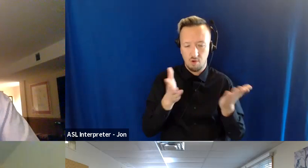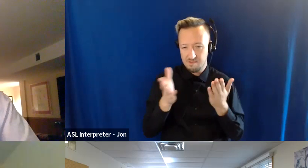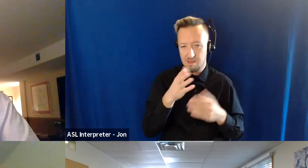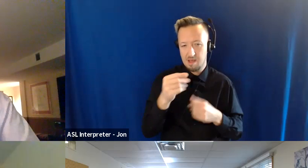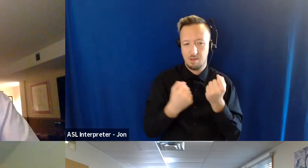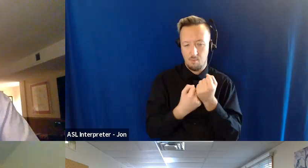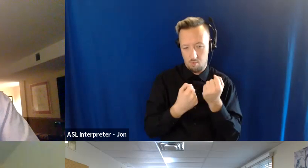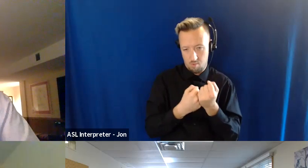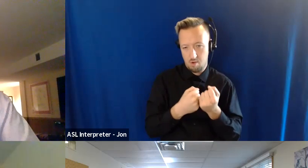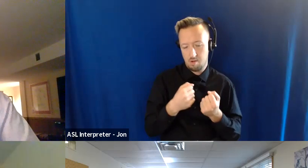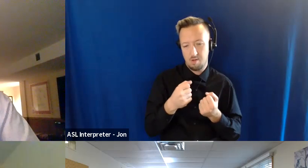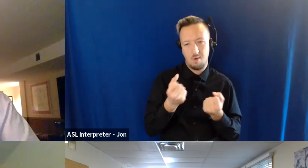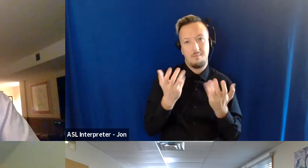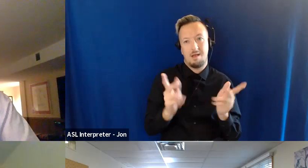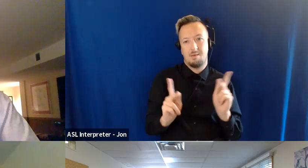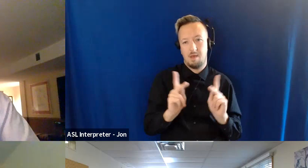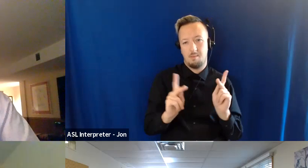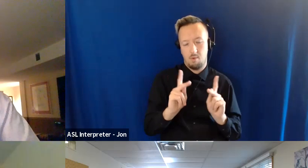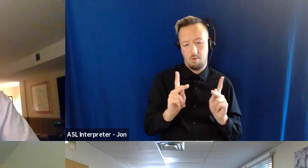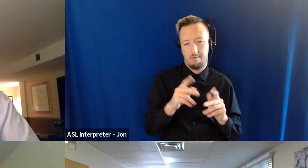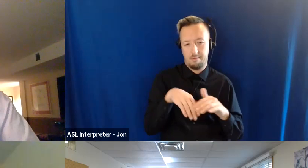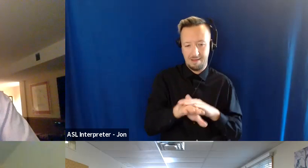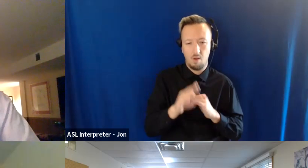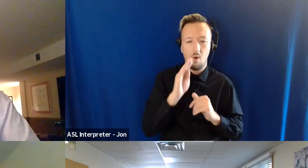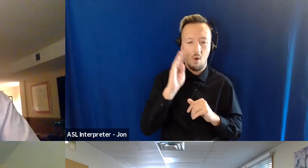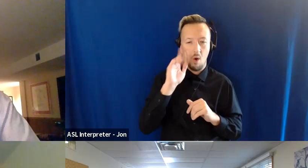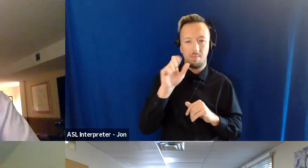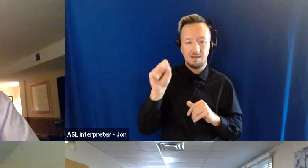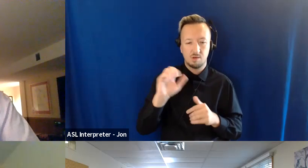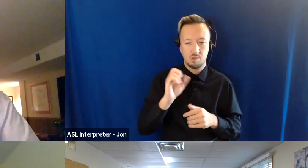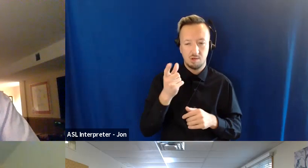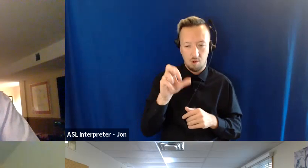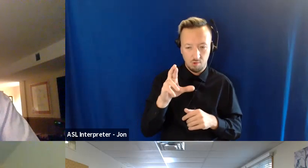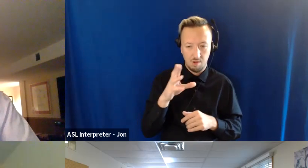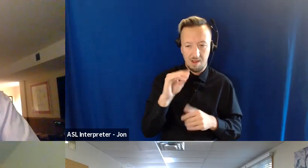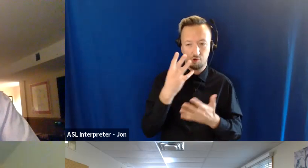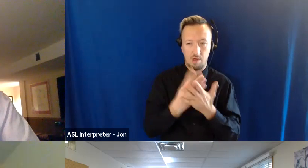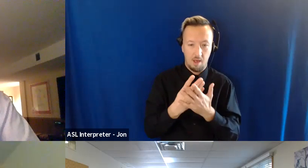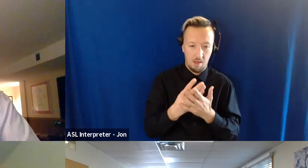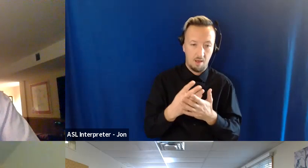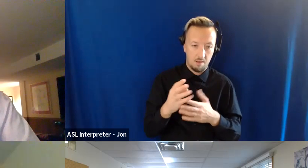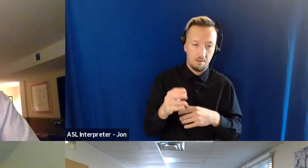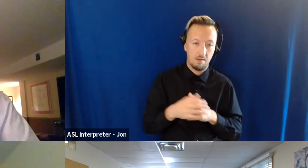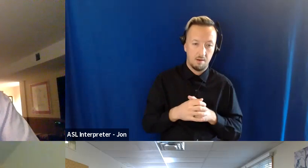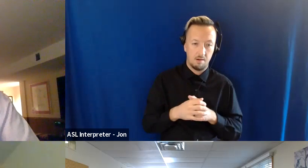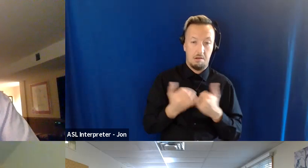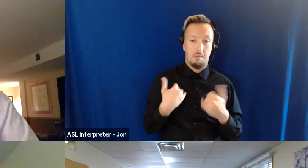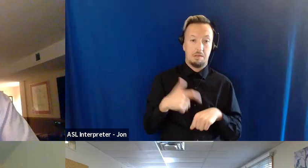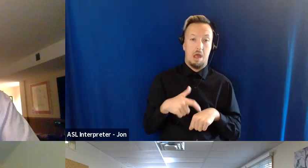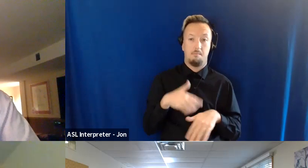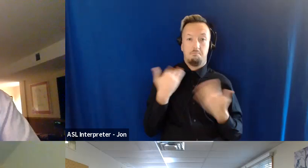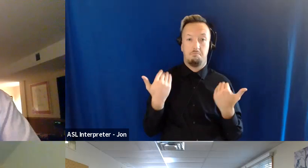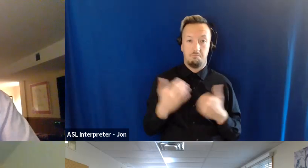So a lot of people ended up in homeless shelters, jails, and on the street. And I'm getting the sign, so.